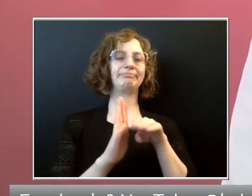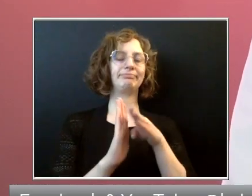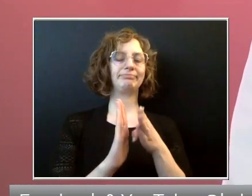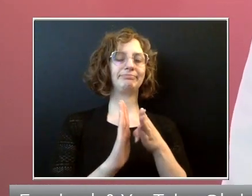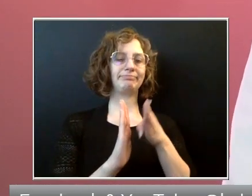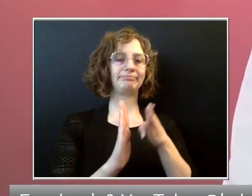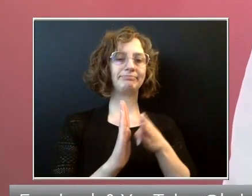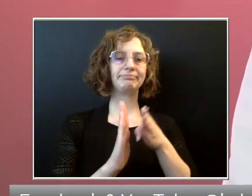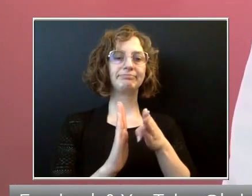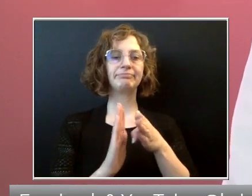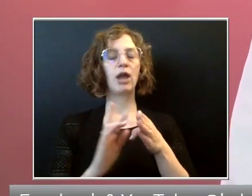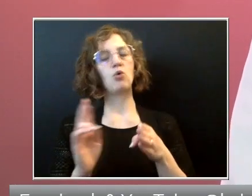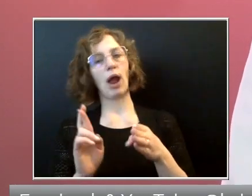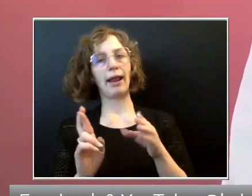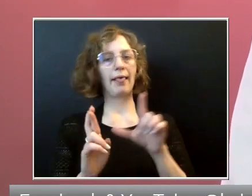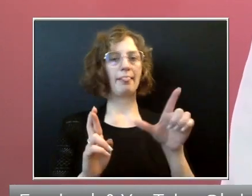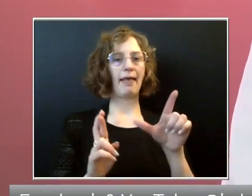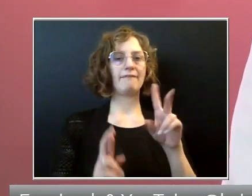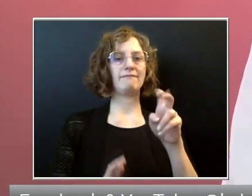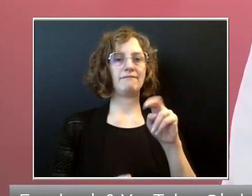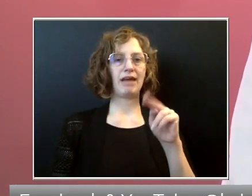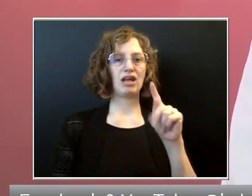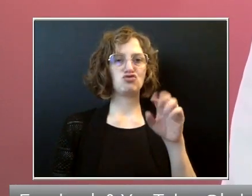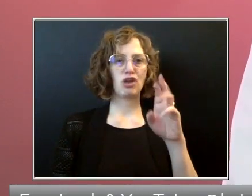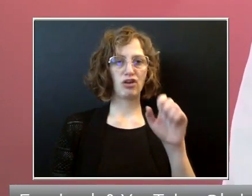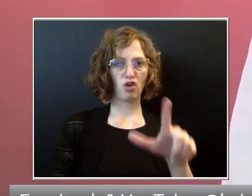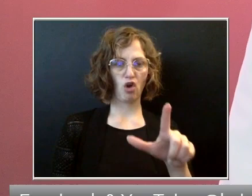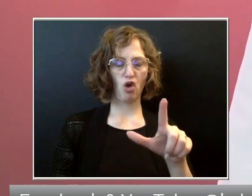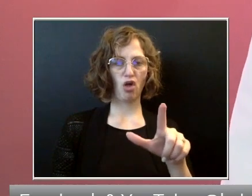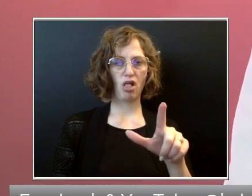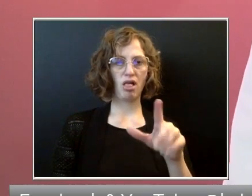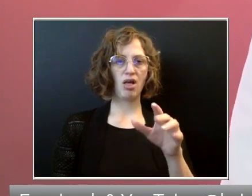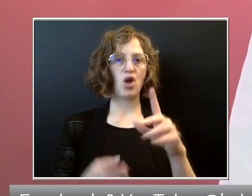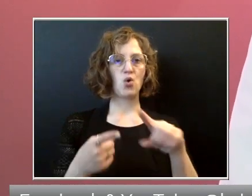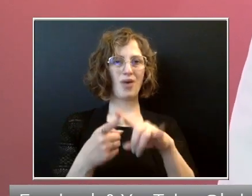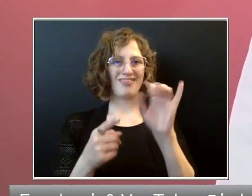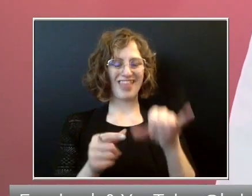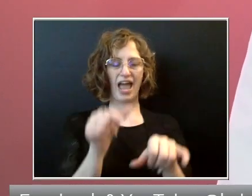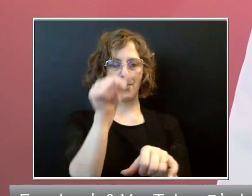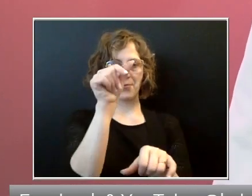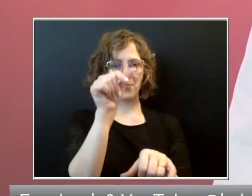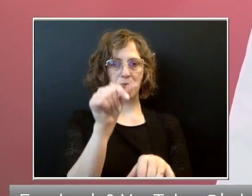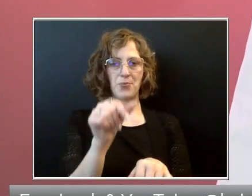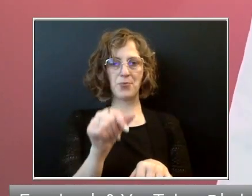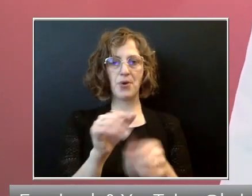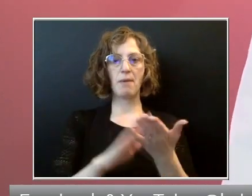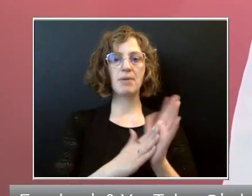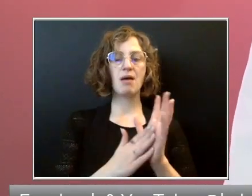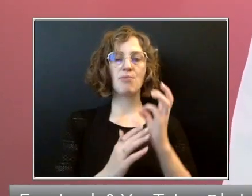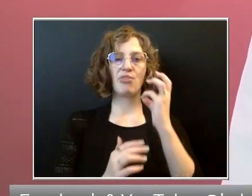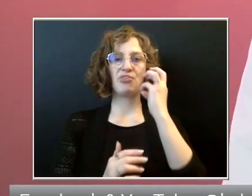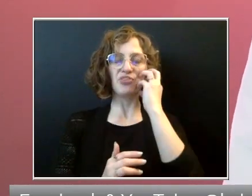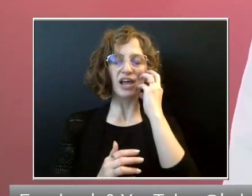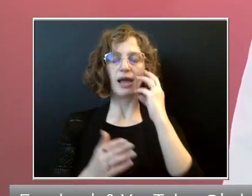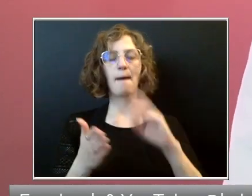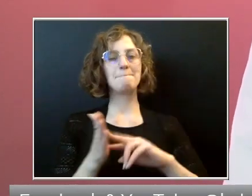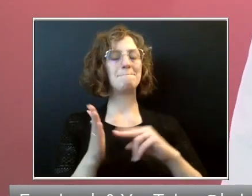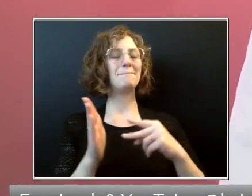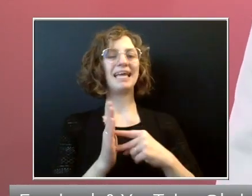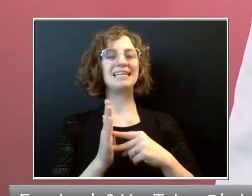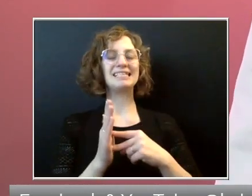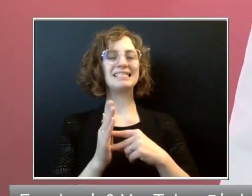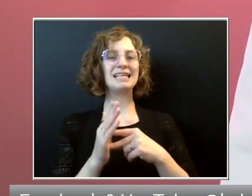lead to obstruction of flow out of the heart. The heart actually gets in its own way as it contracts and tries to pump